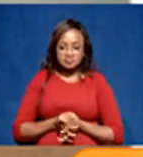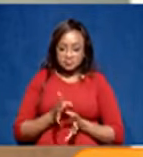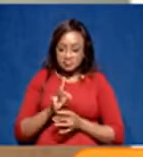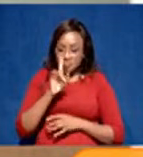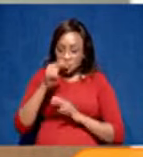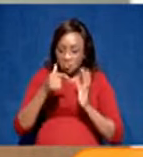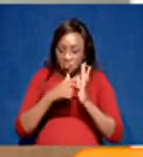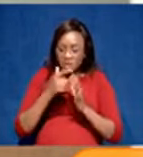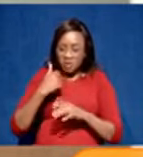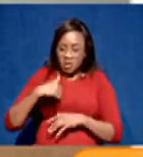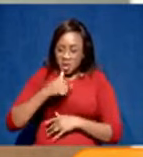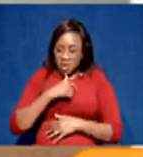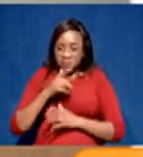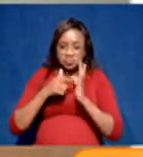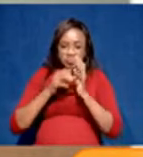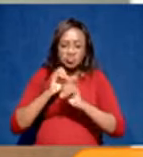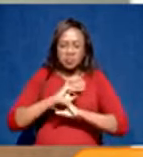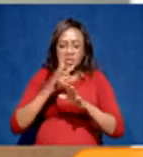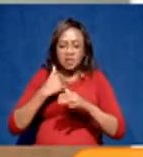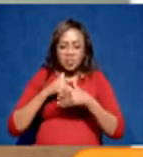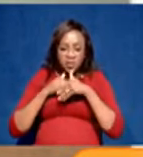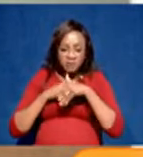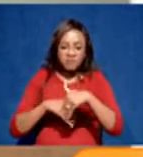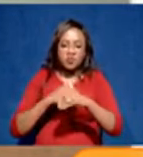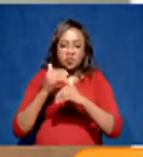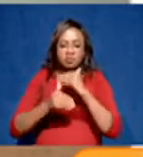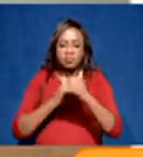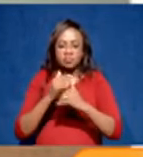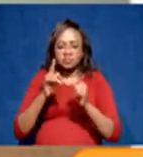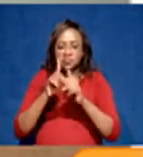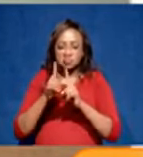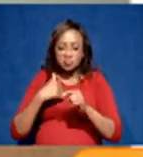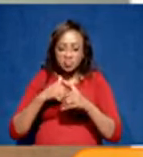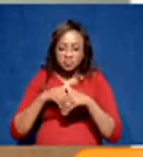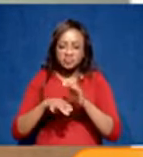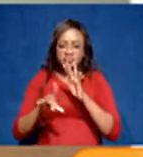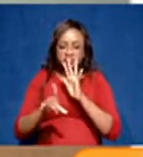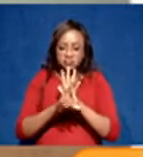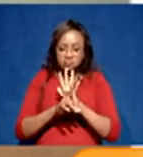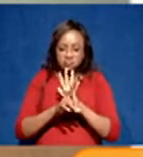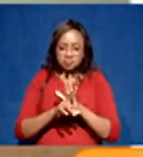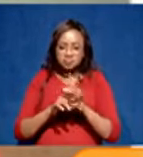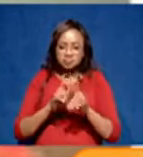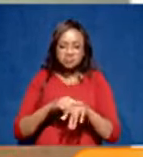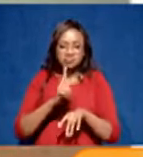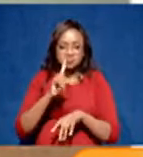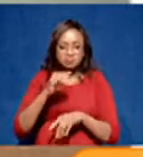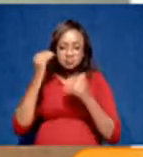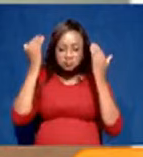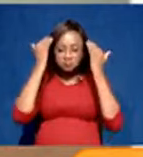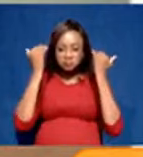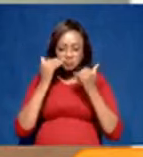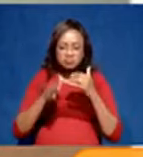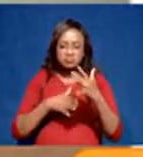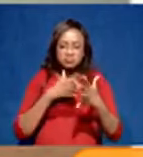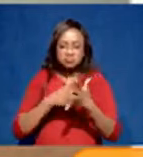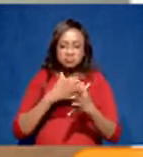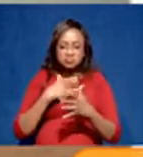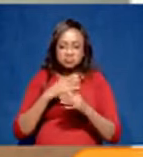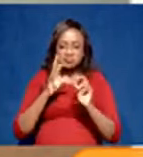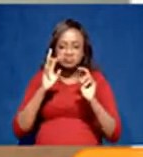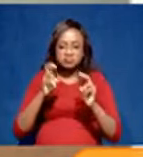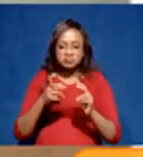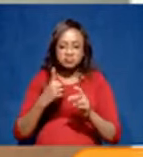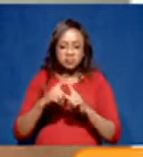we were people who would not pay attention to adherence, when the court suspended our issues, we would have continued in the background, but